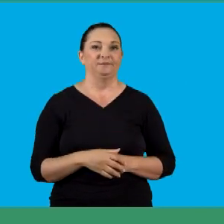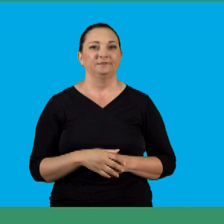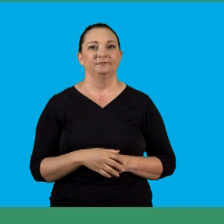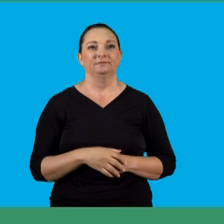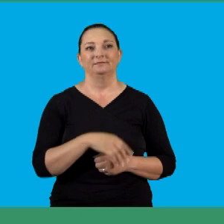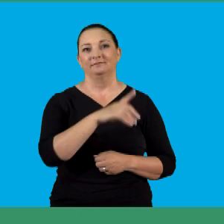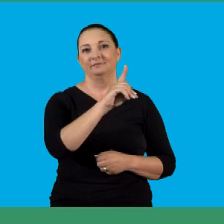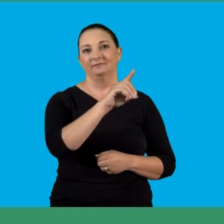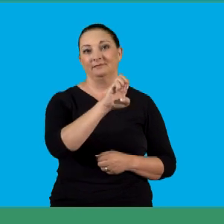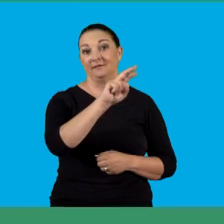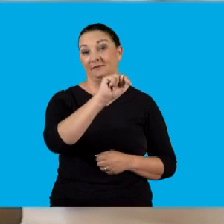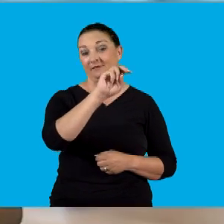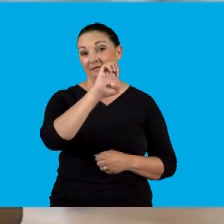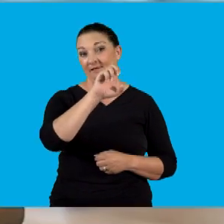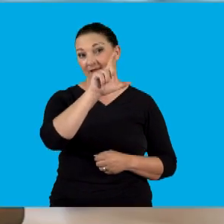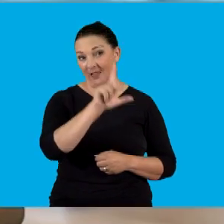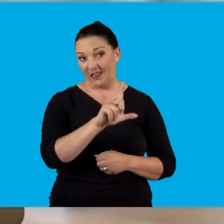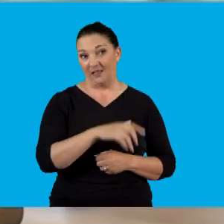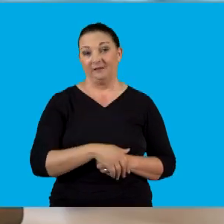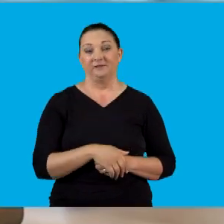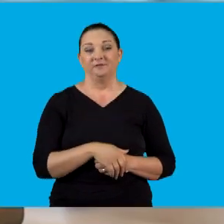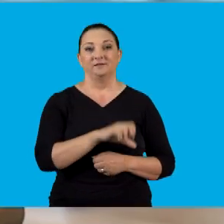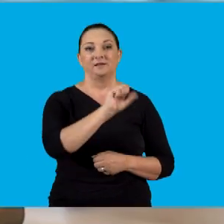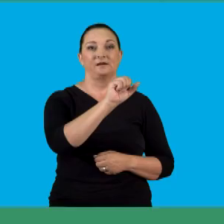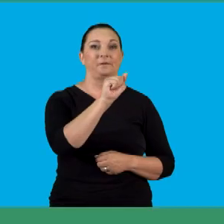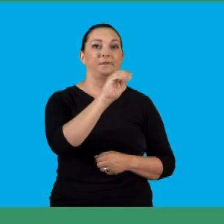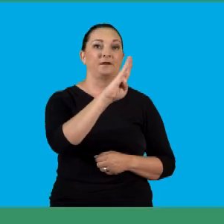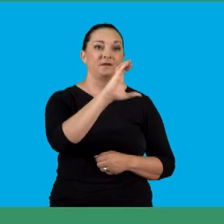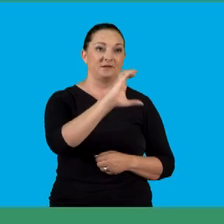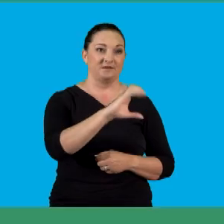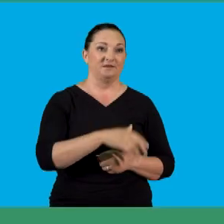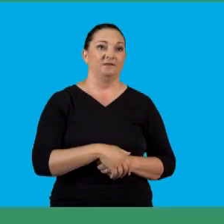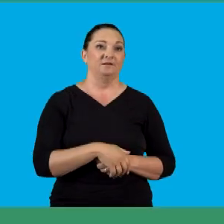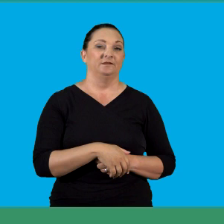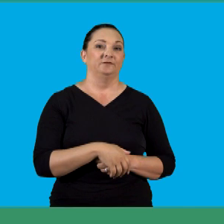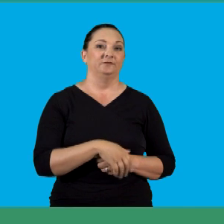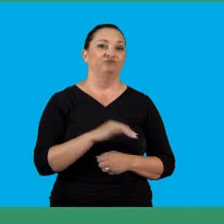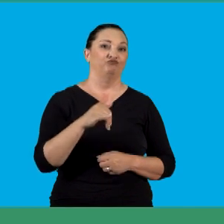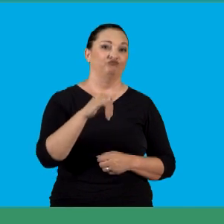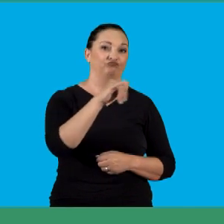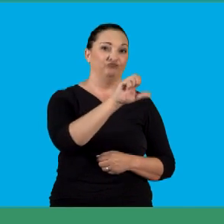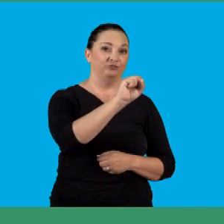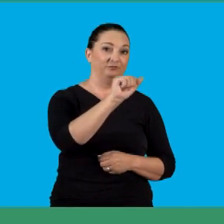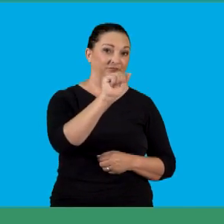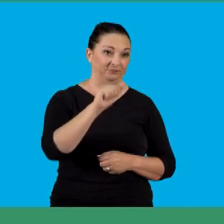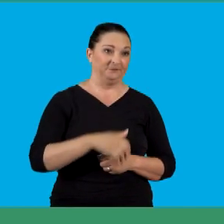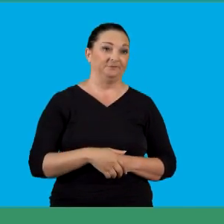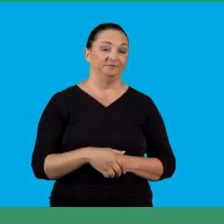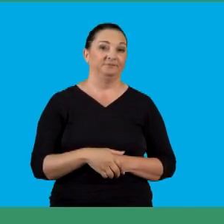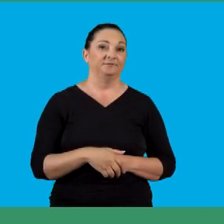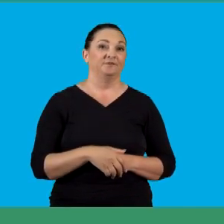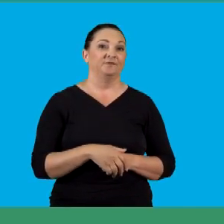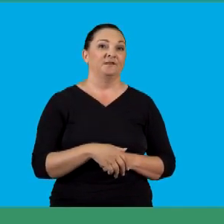have our Eskom. Our Eskom is owned by the government. It's a state-owned entity. We have Denel, we